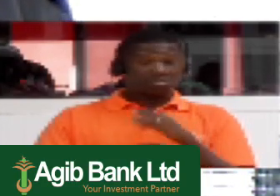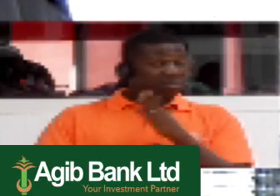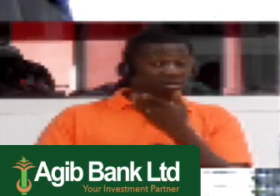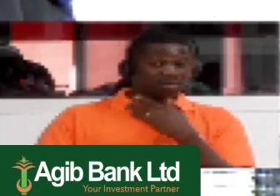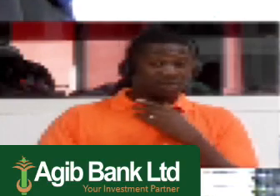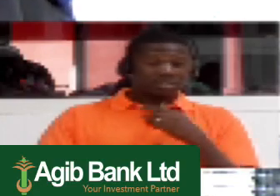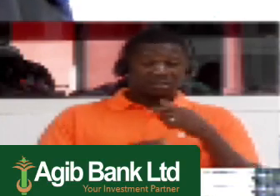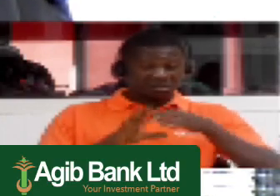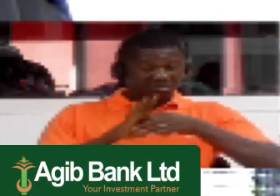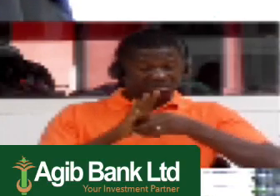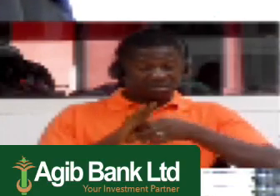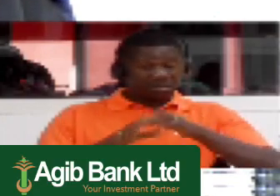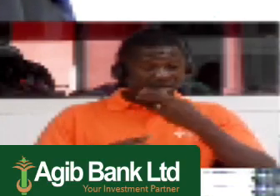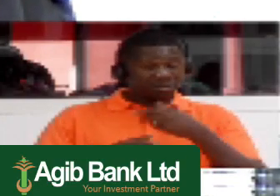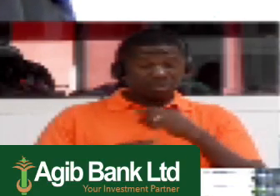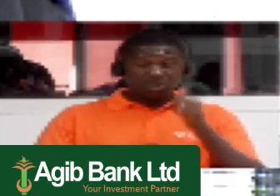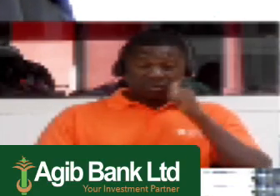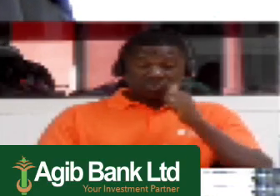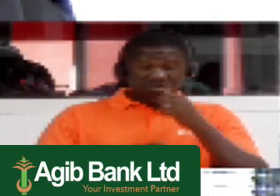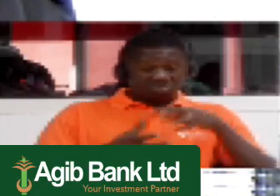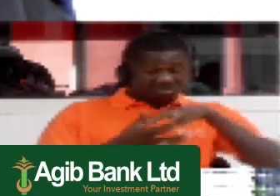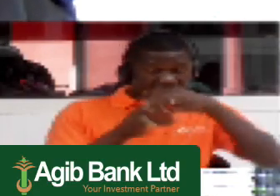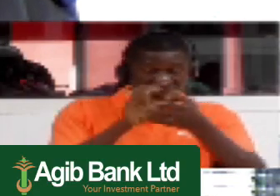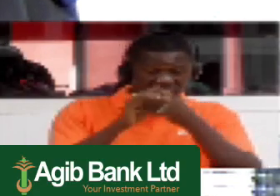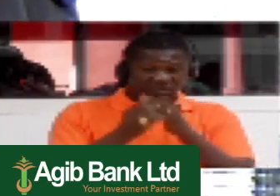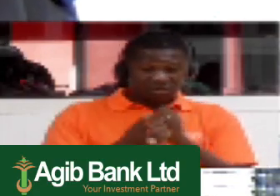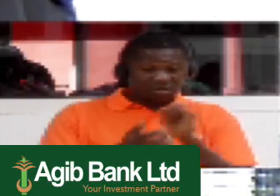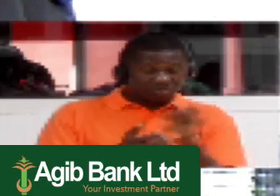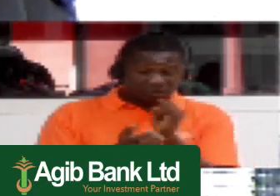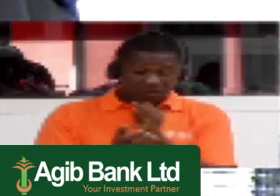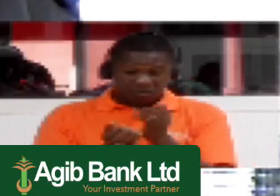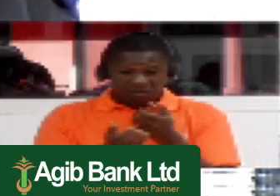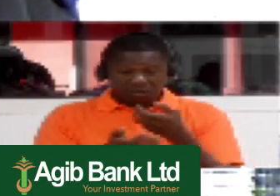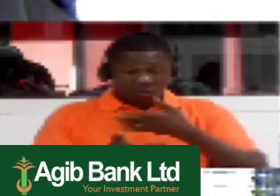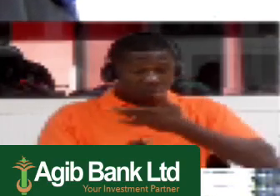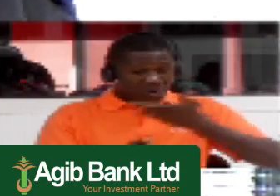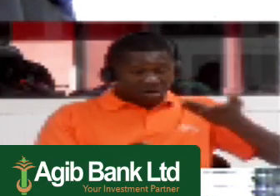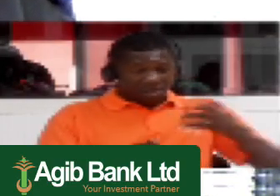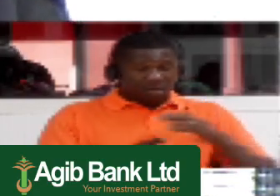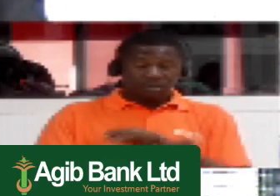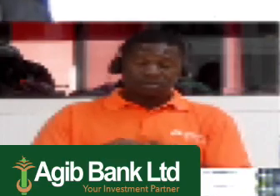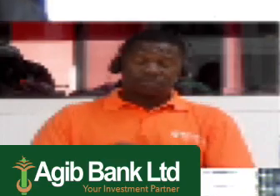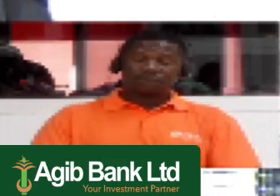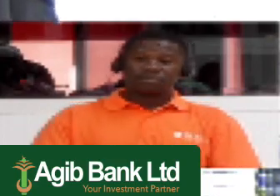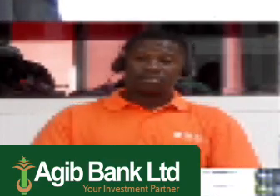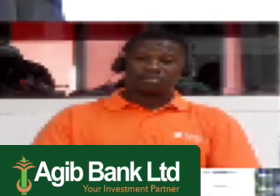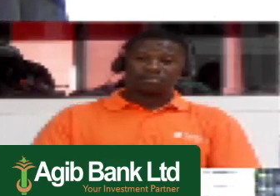said whether this meat is usually mixed up with some local spiritual